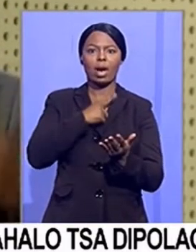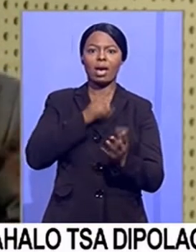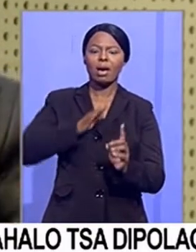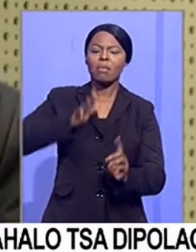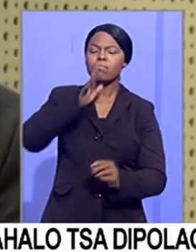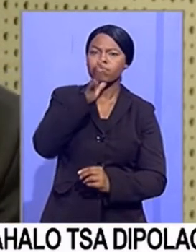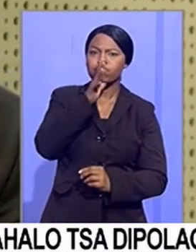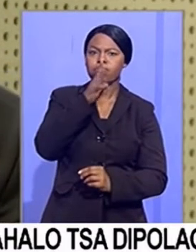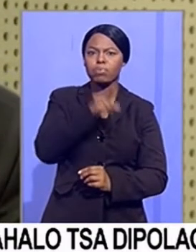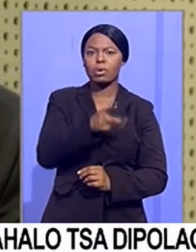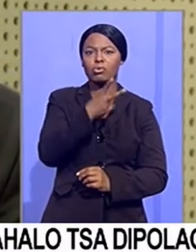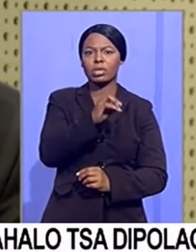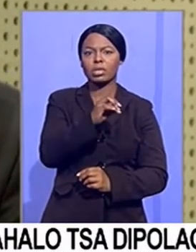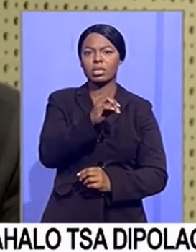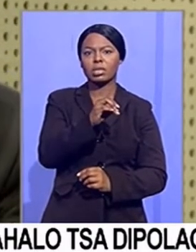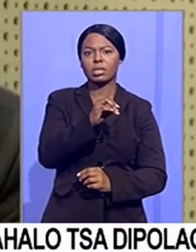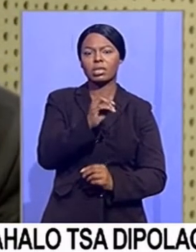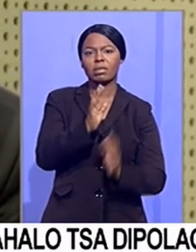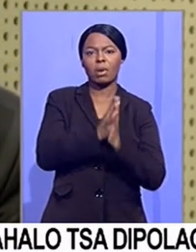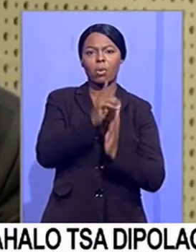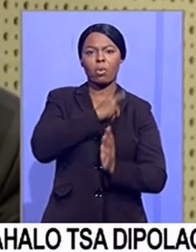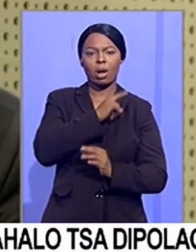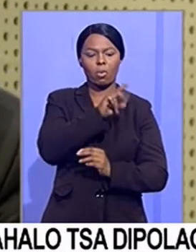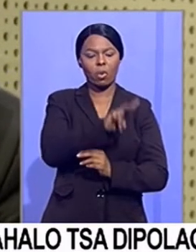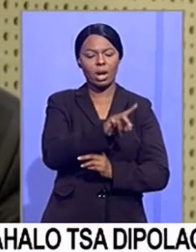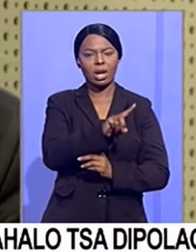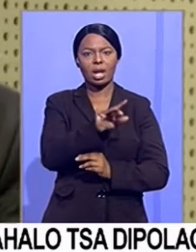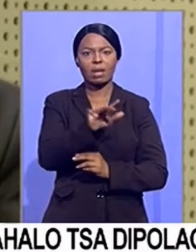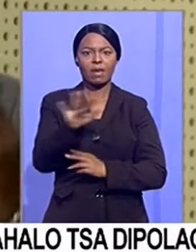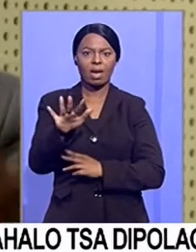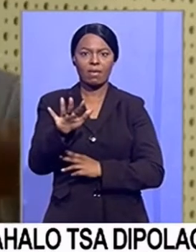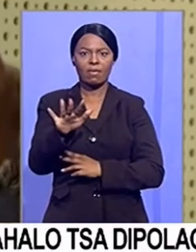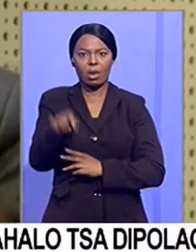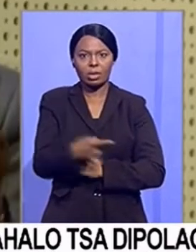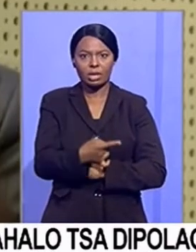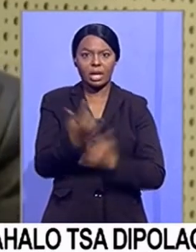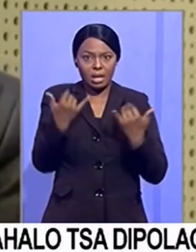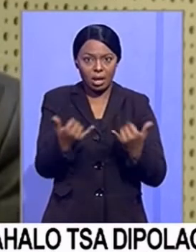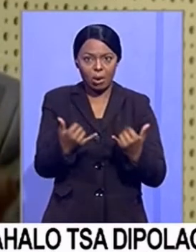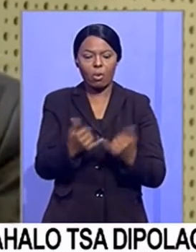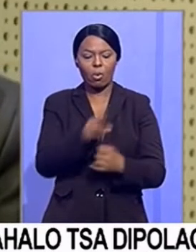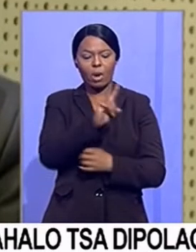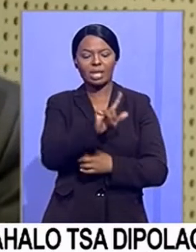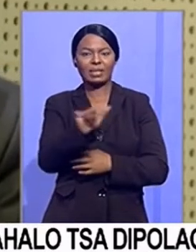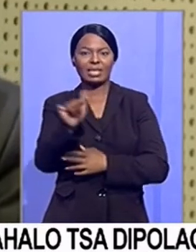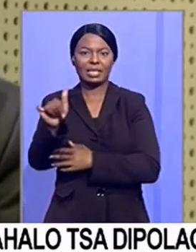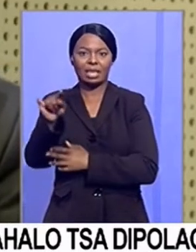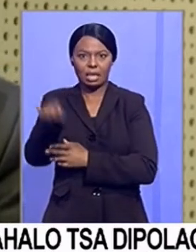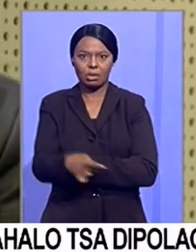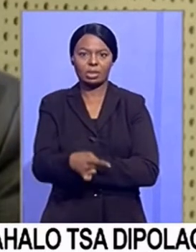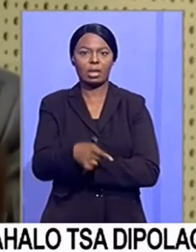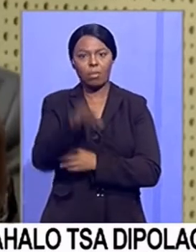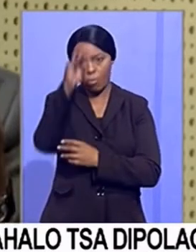there were 195,000. There are 176,000 now. So that number, that shrinking